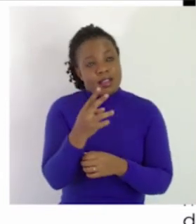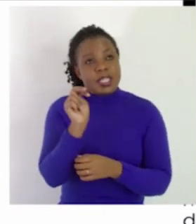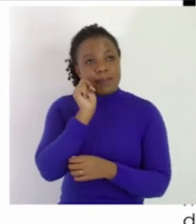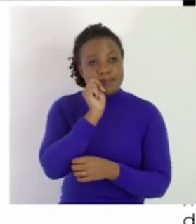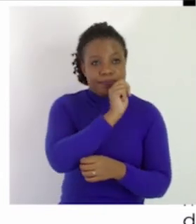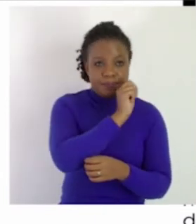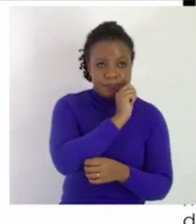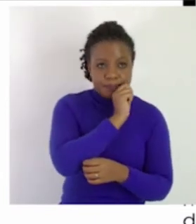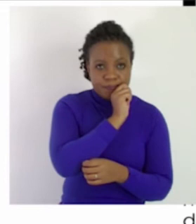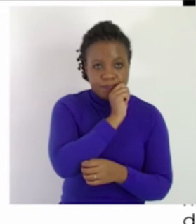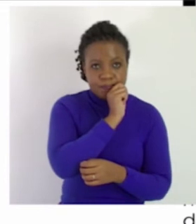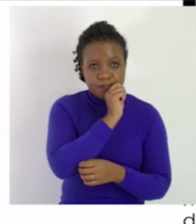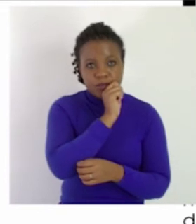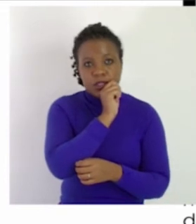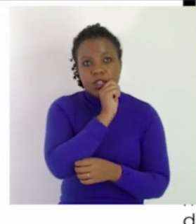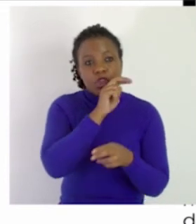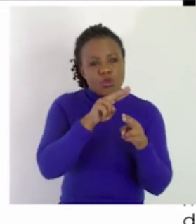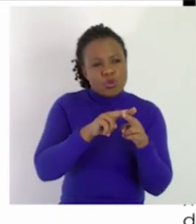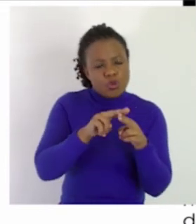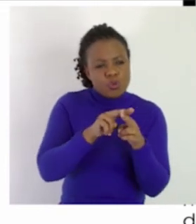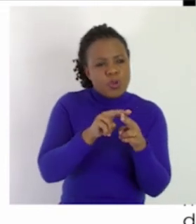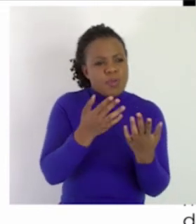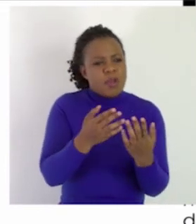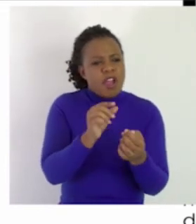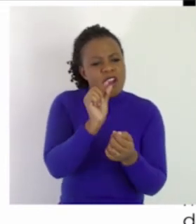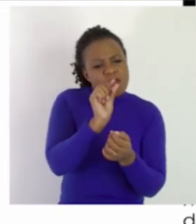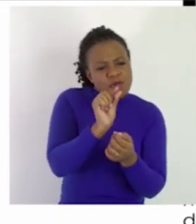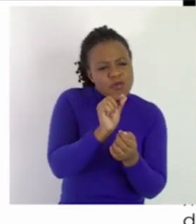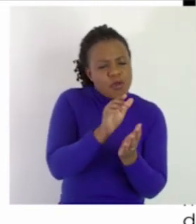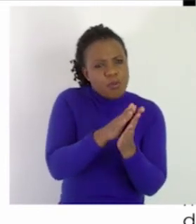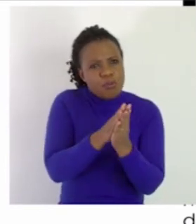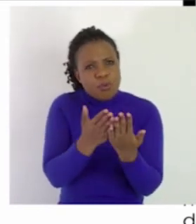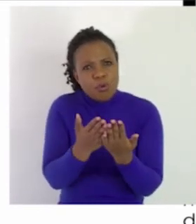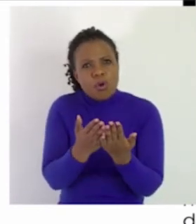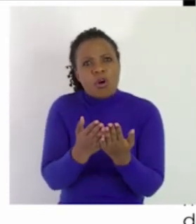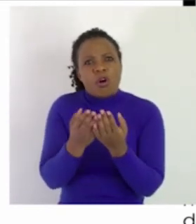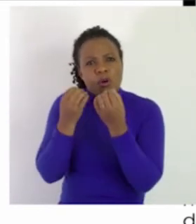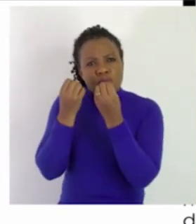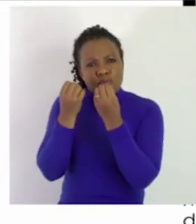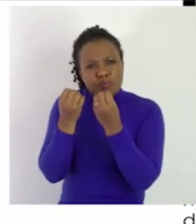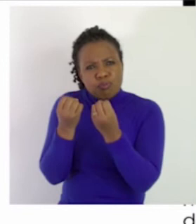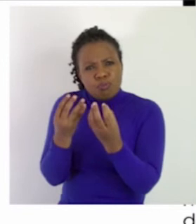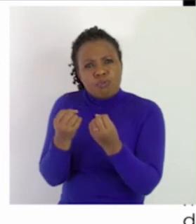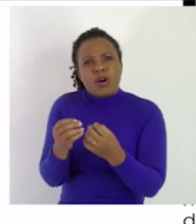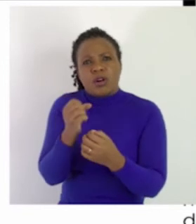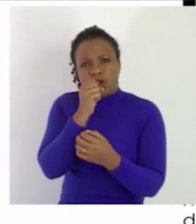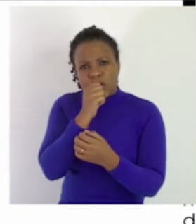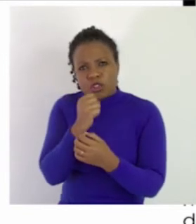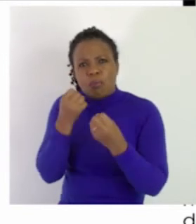and quantifiers: a few books, lots of oranges, many